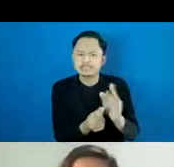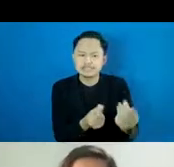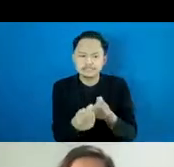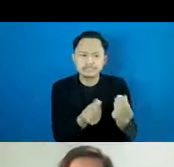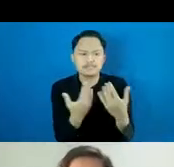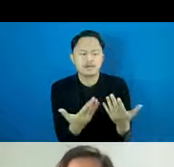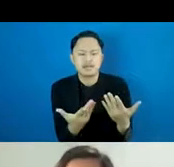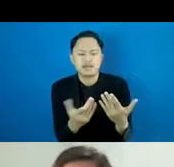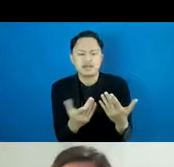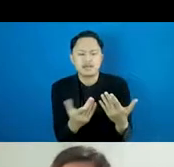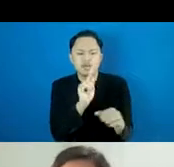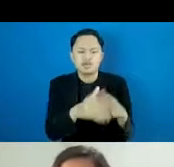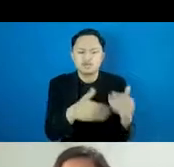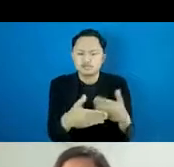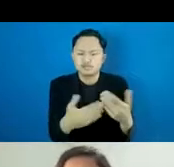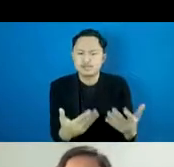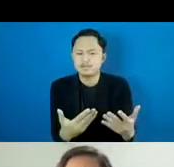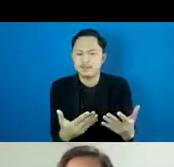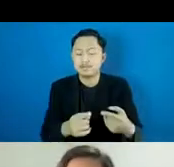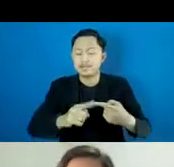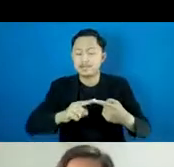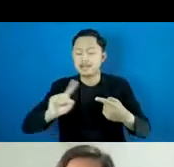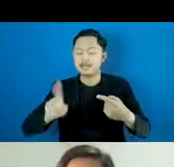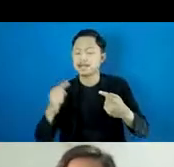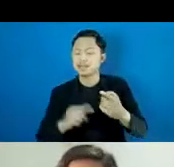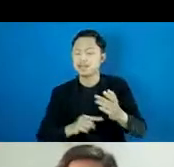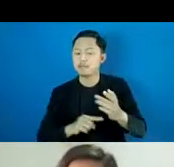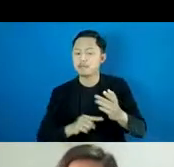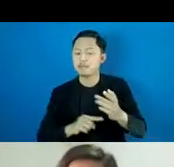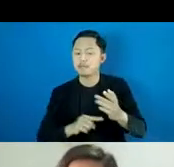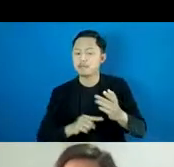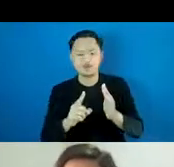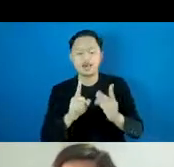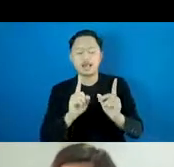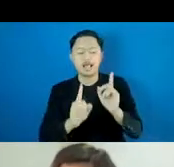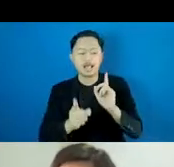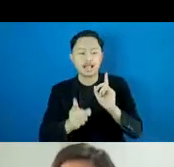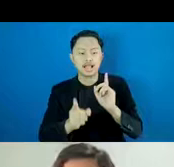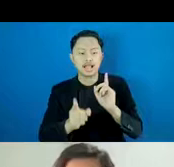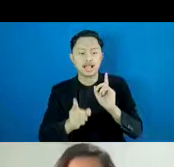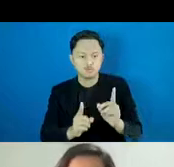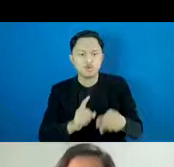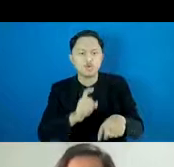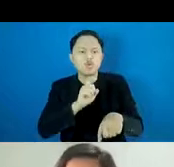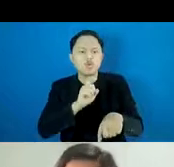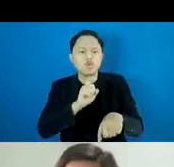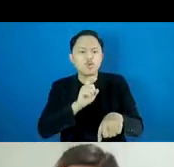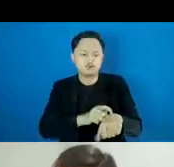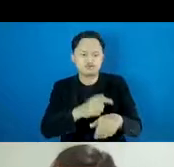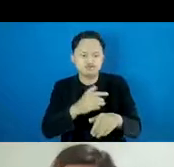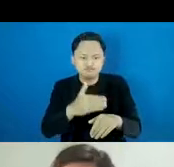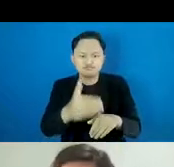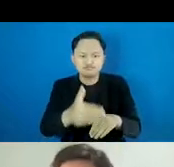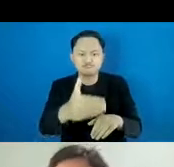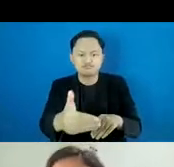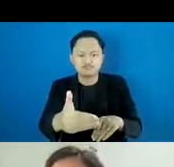So first we start that the transit system is paid basically by passengers that